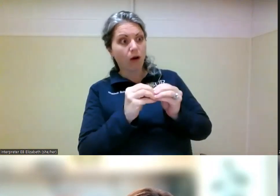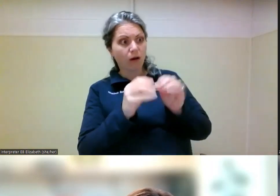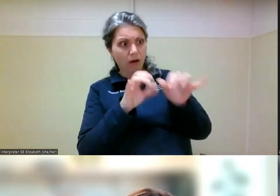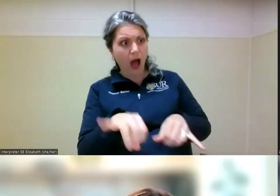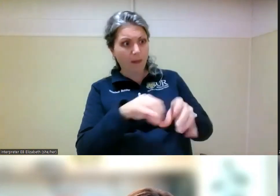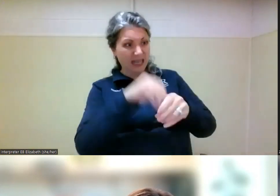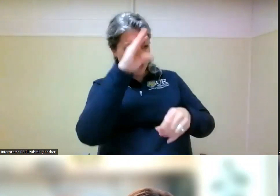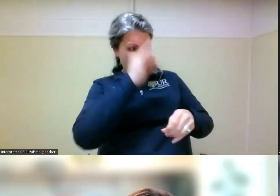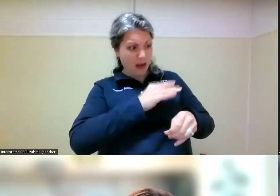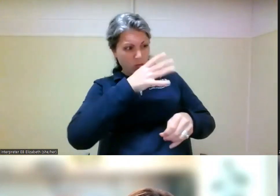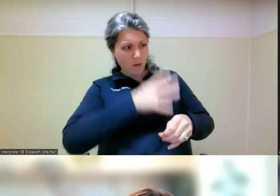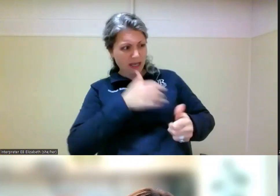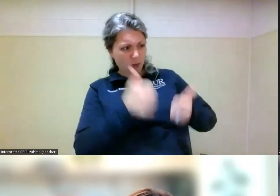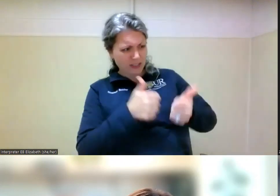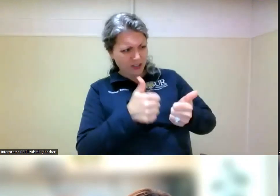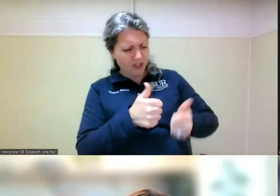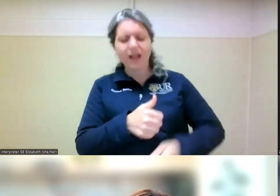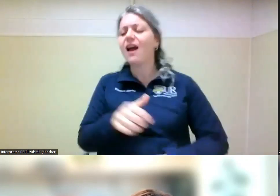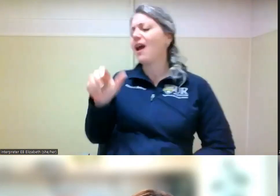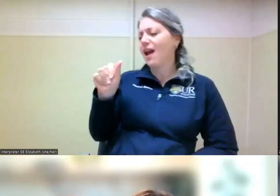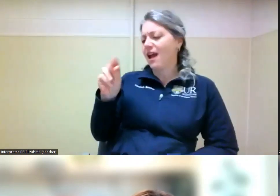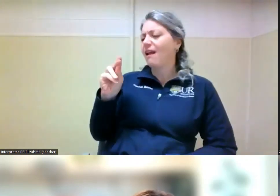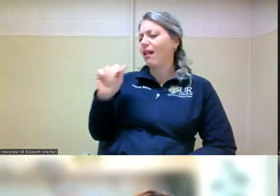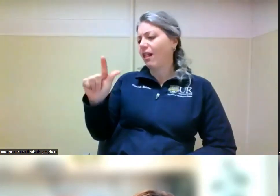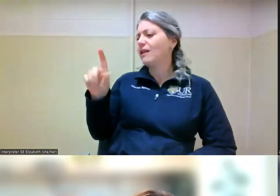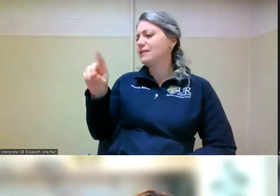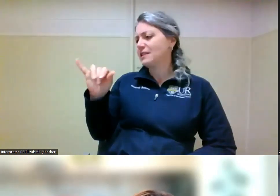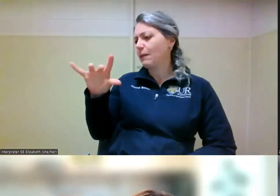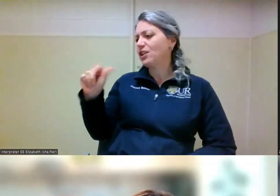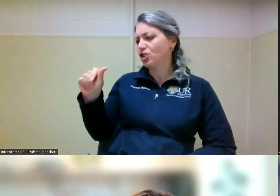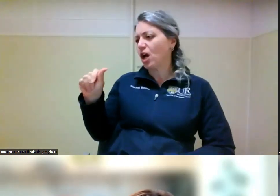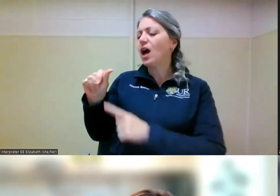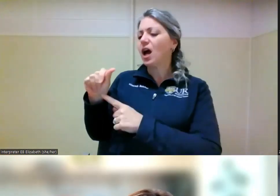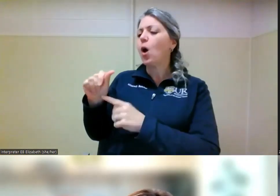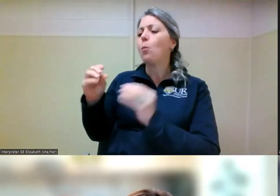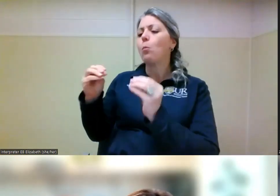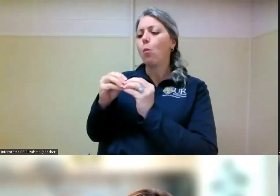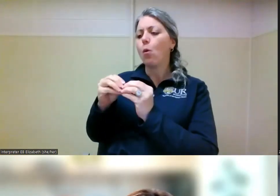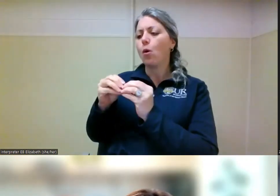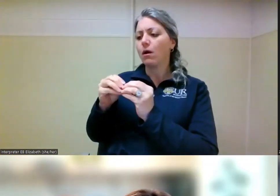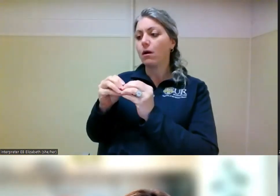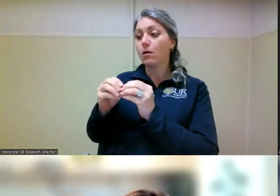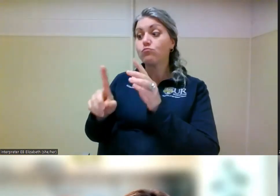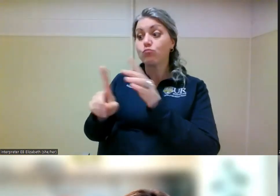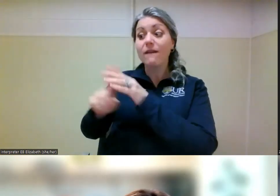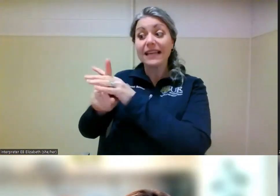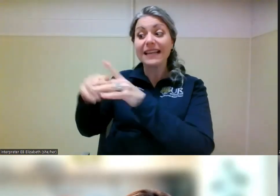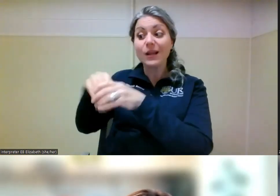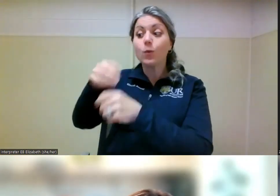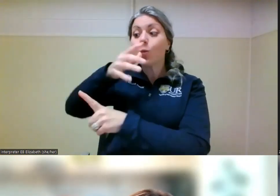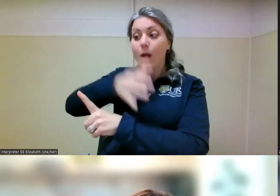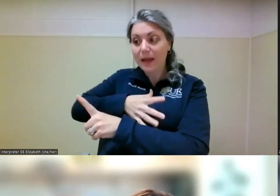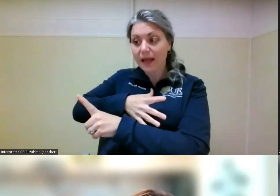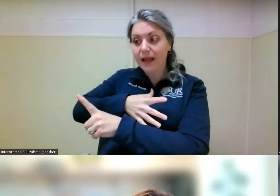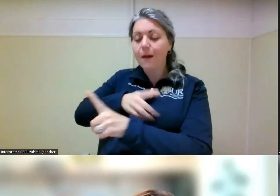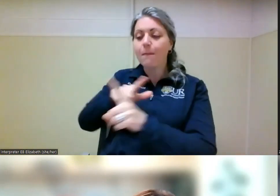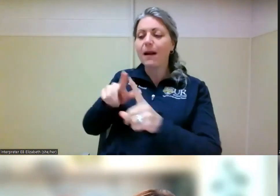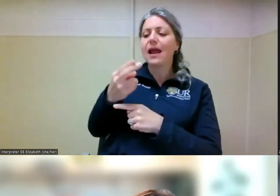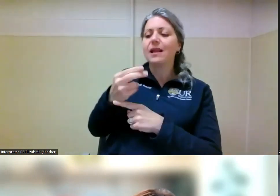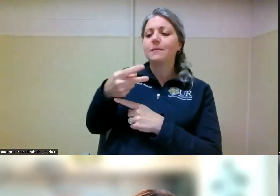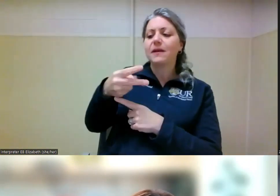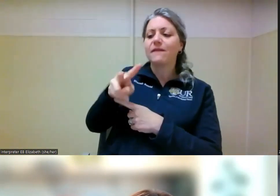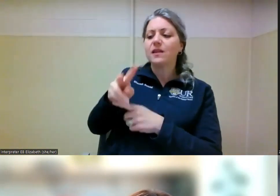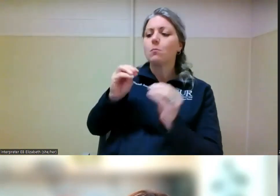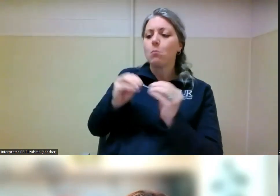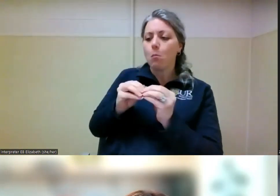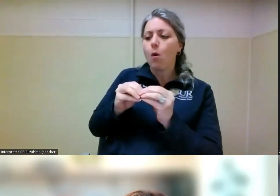Yeah, so anal dysplasia itself is actually more prevalent in women. although HPV is more common in